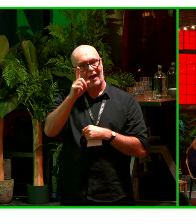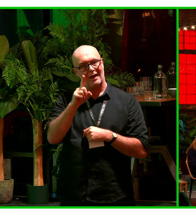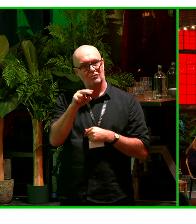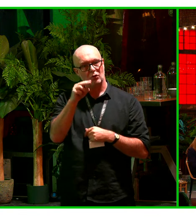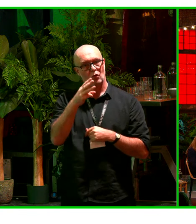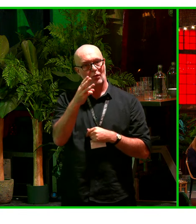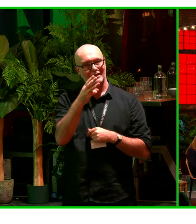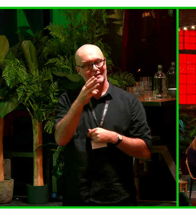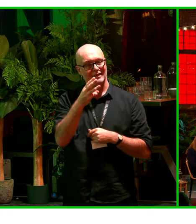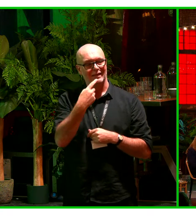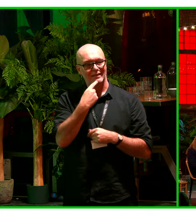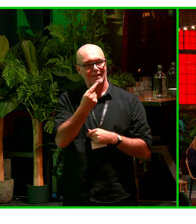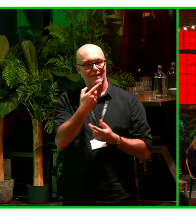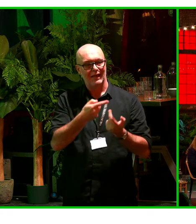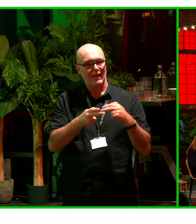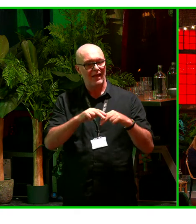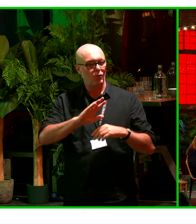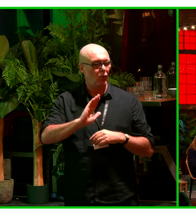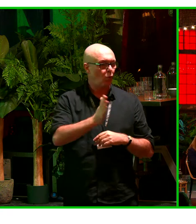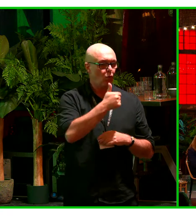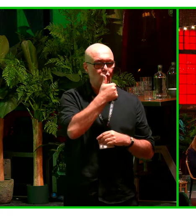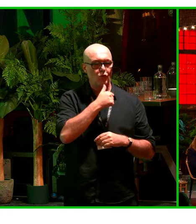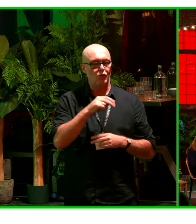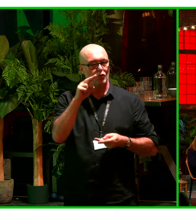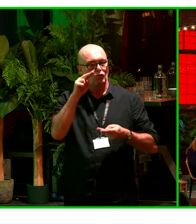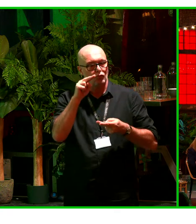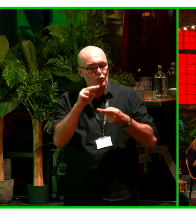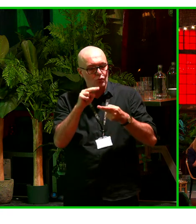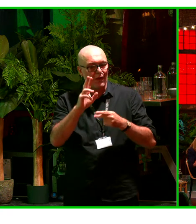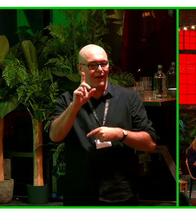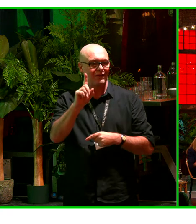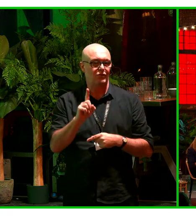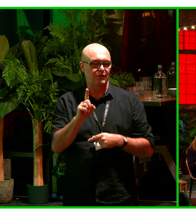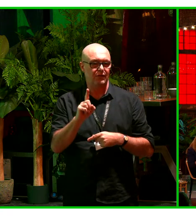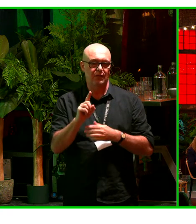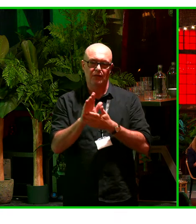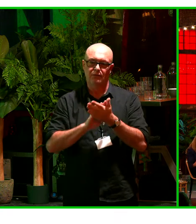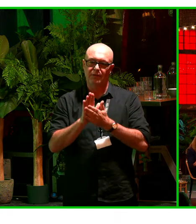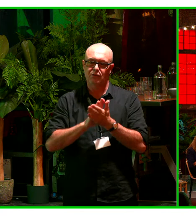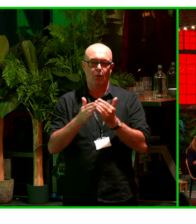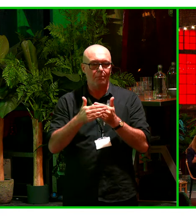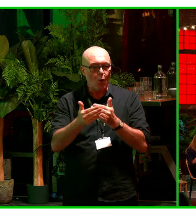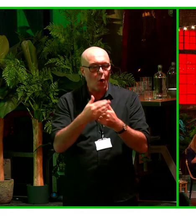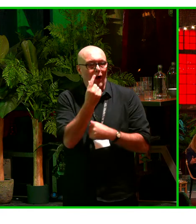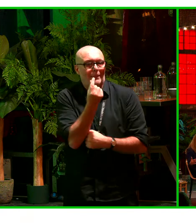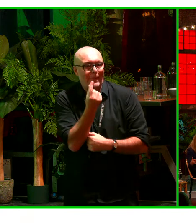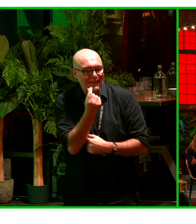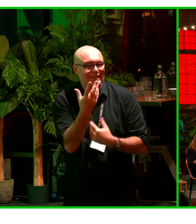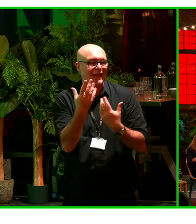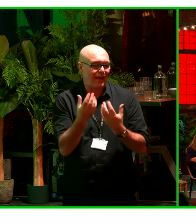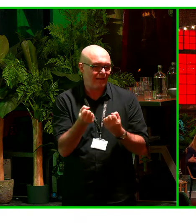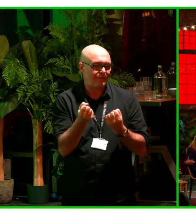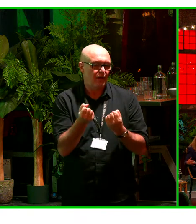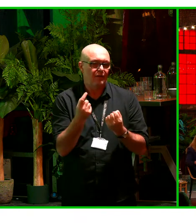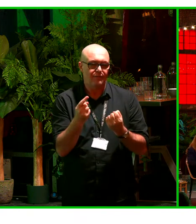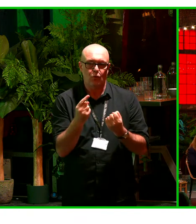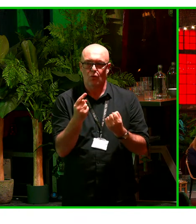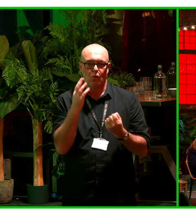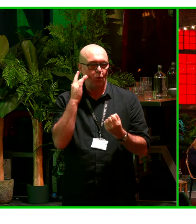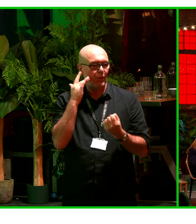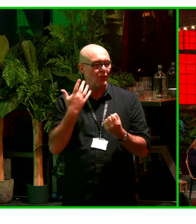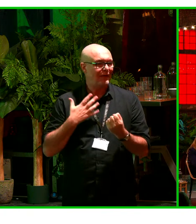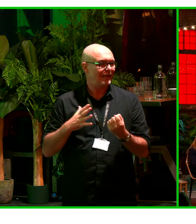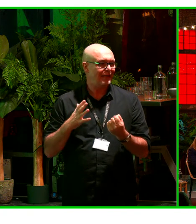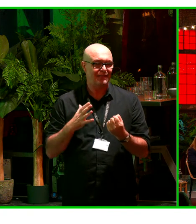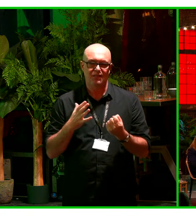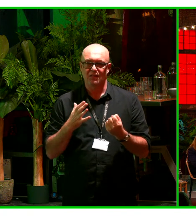simple. If everybody uses less electricity, there will be more capacity on our network for when people start needing to